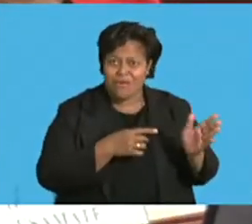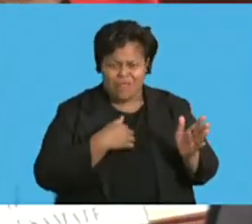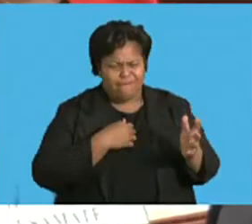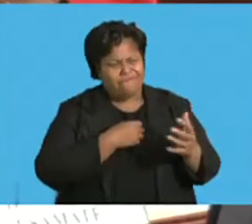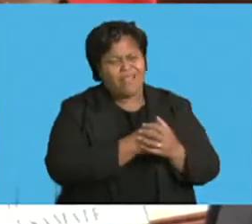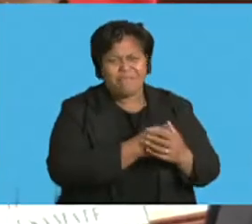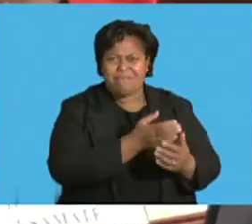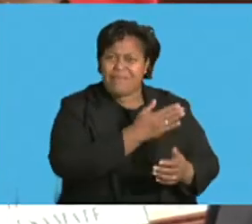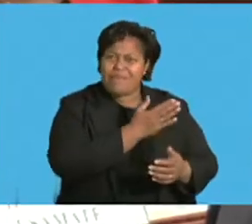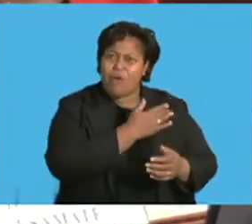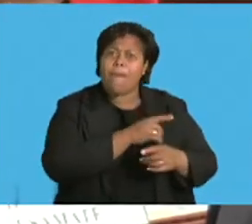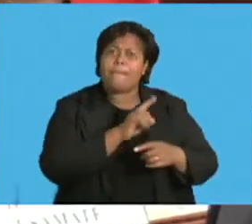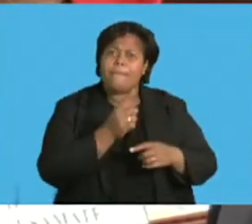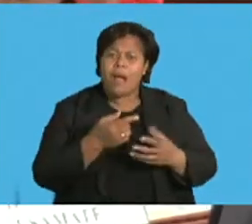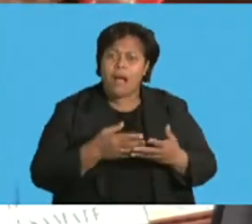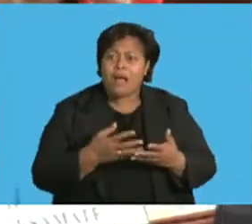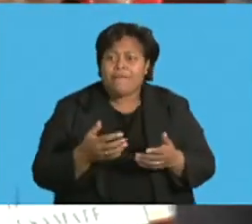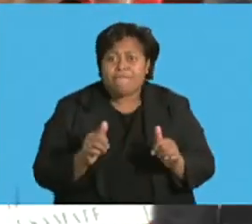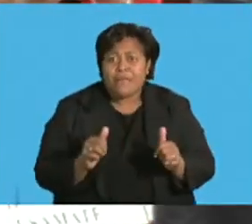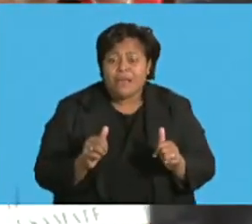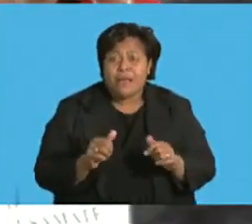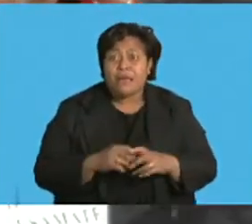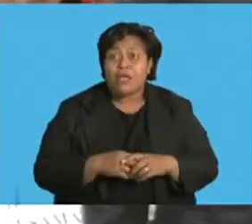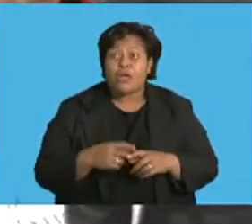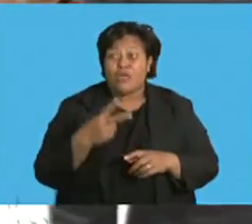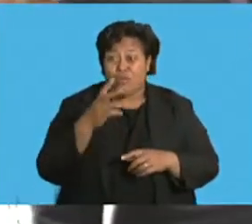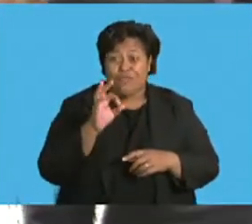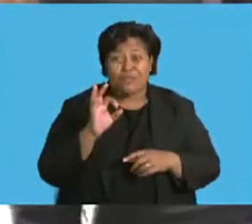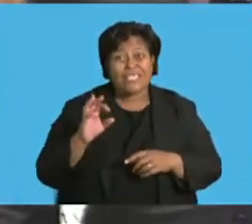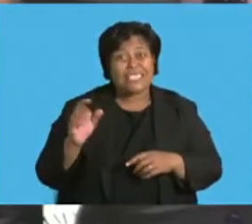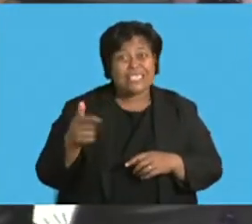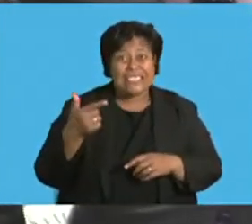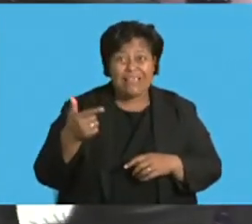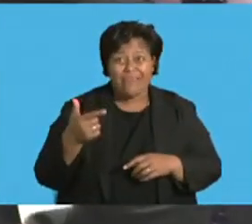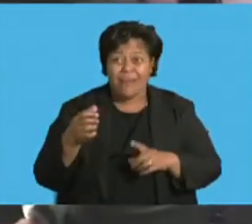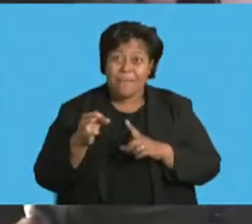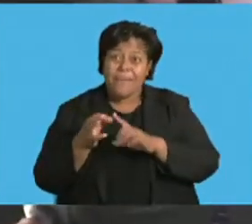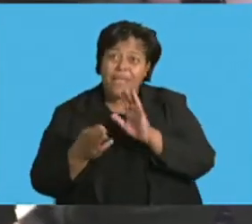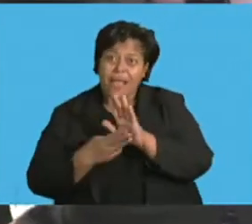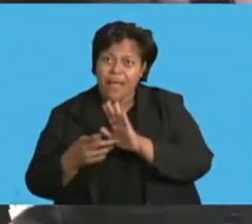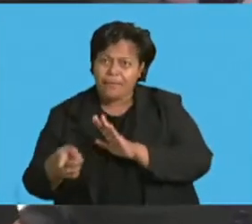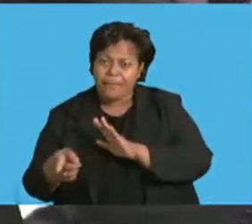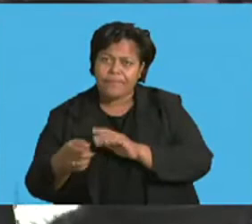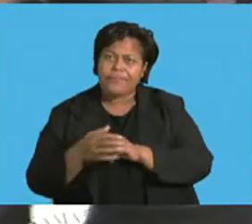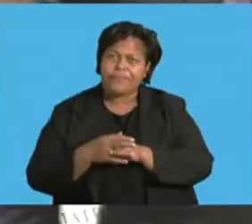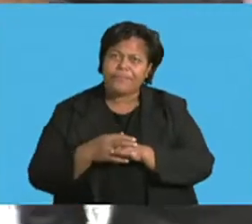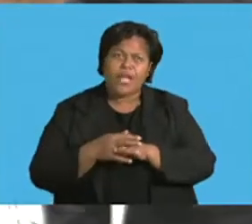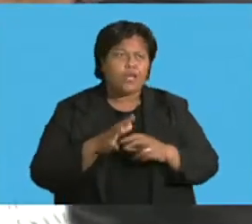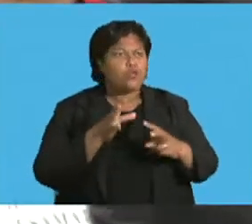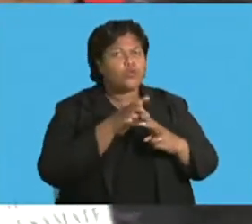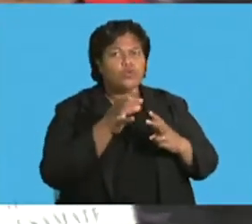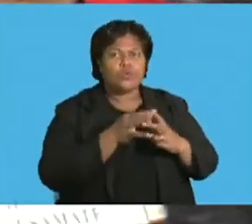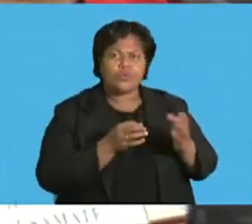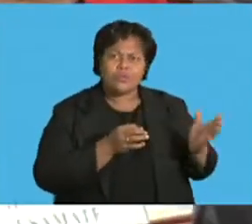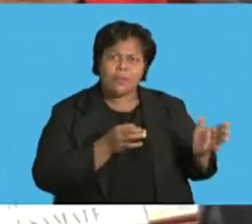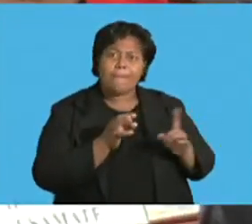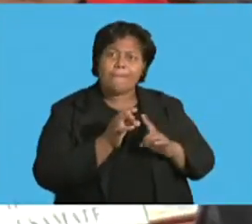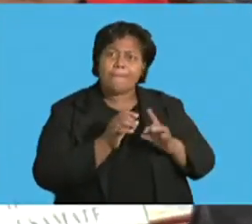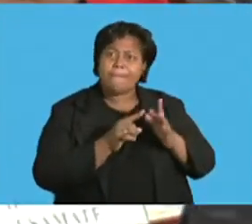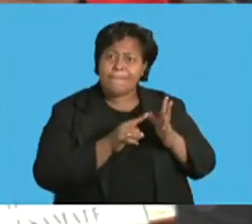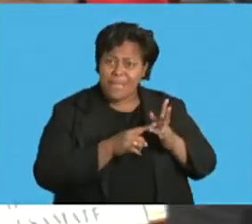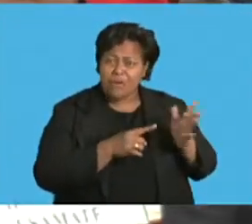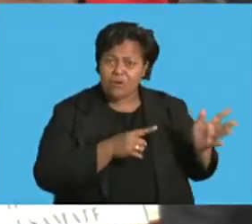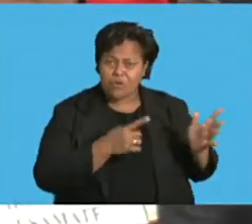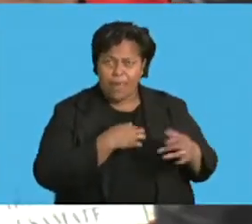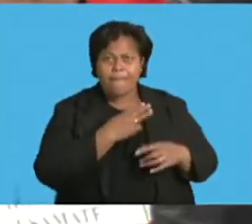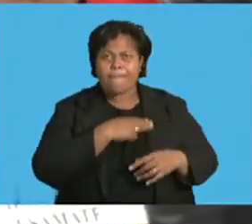after the events of 2007, the Honorable Prime Minister had assigned Honorable Pio Tikundu Ndua to the Ministry of Justice, where I